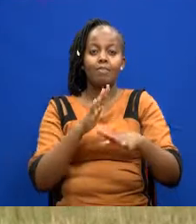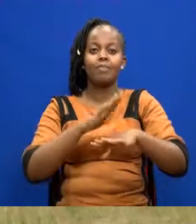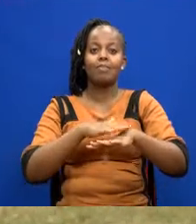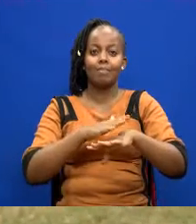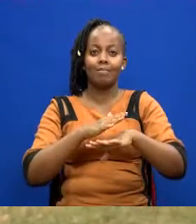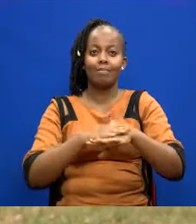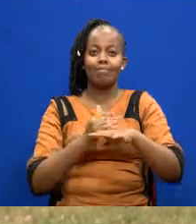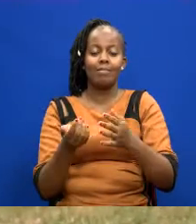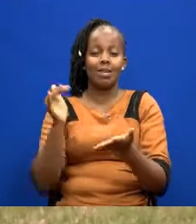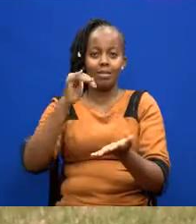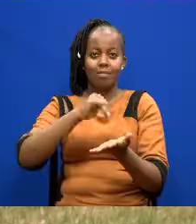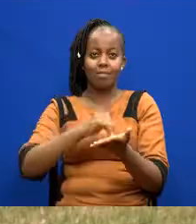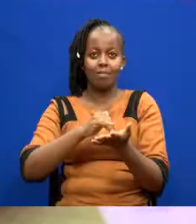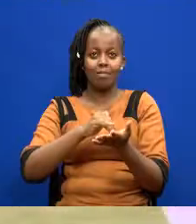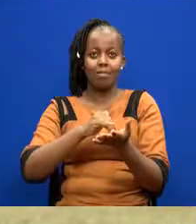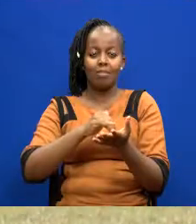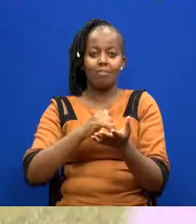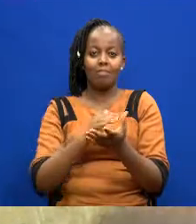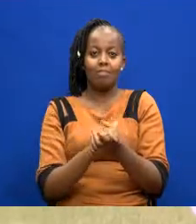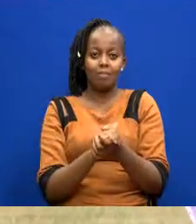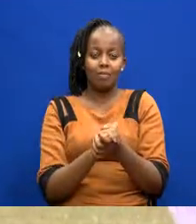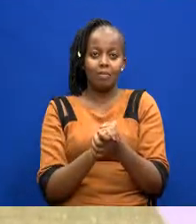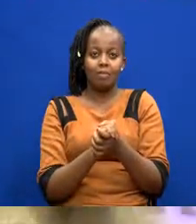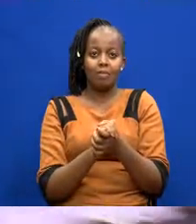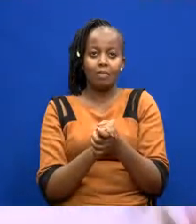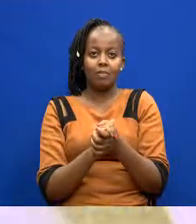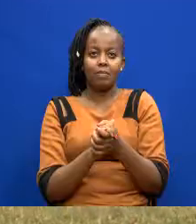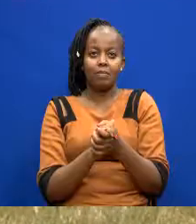Brilliant. Okay, let's jog back and stay on that spot.